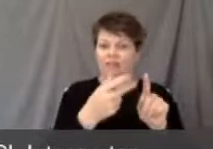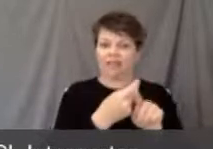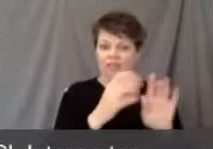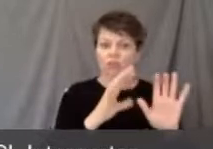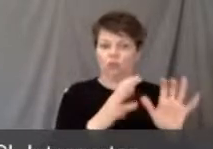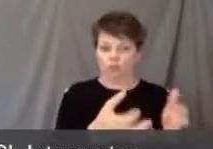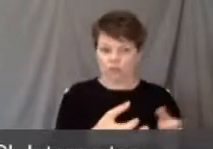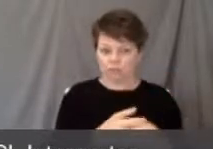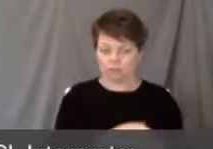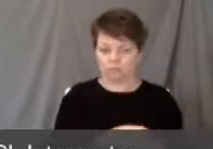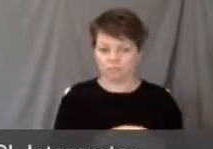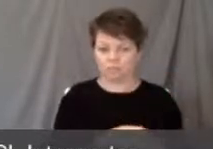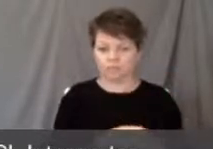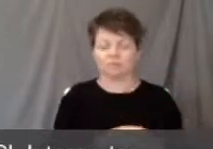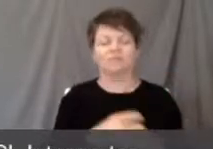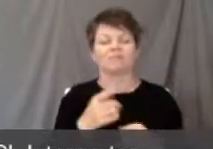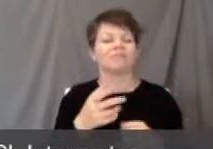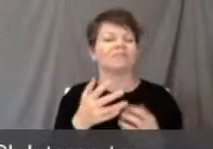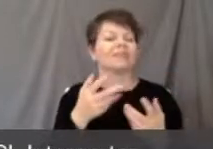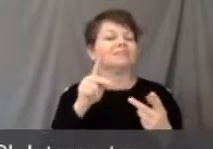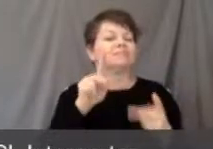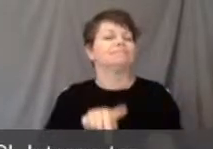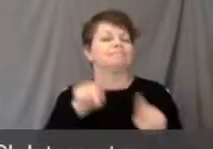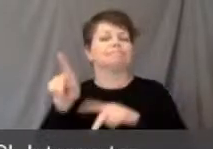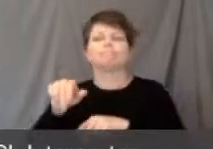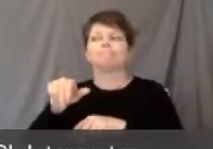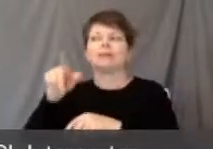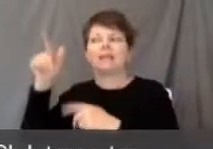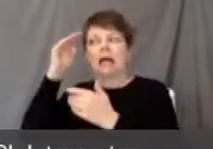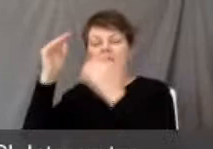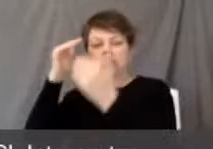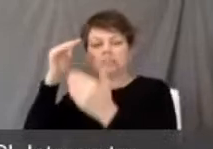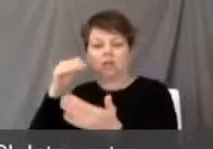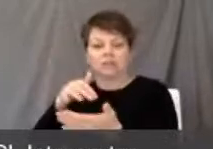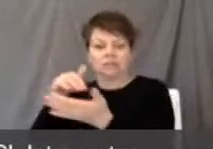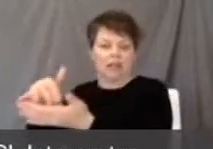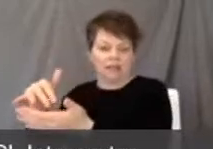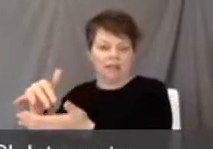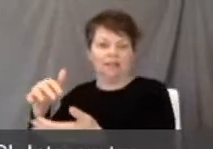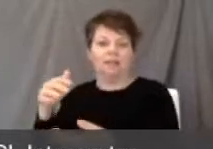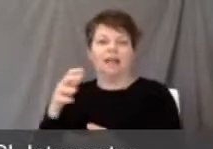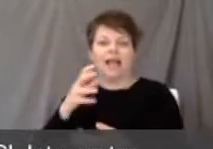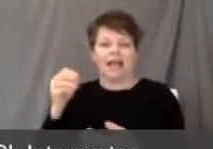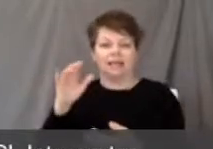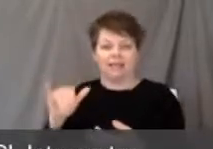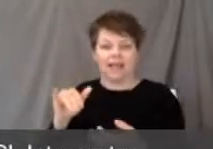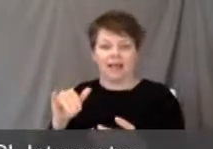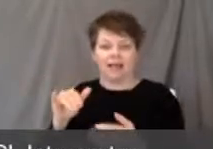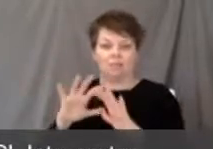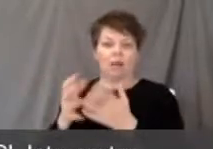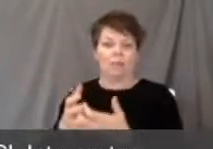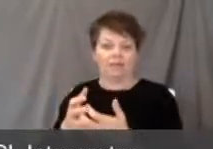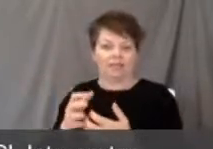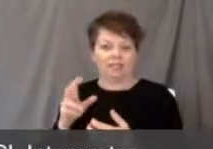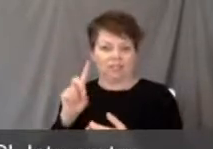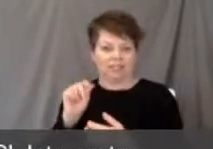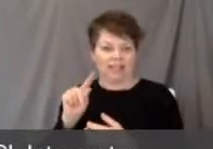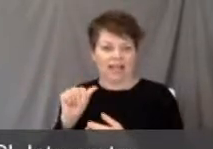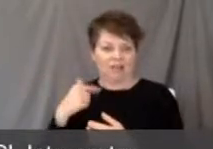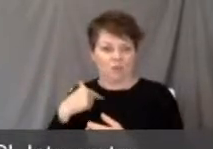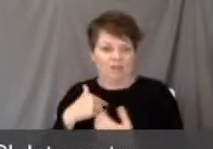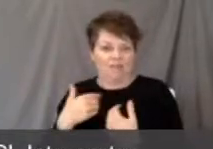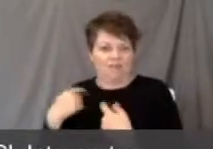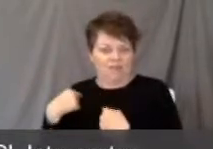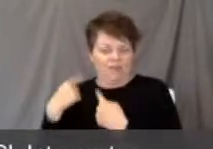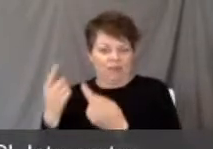And this is pretty equivalent to the other studies and also with the population-wide data that we now have. They also